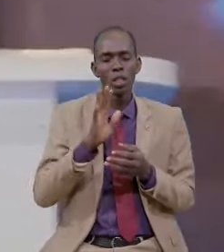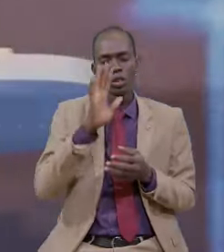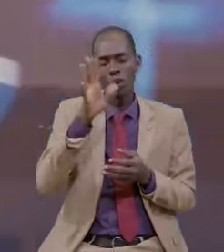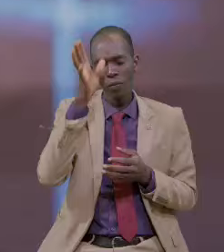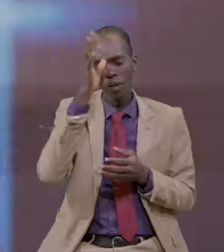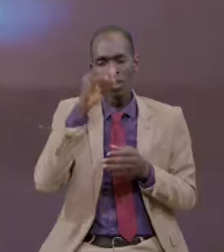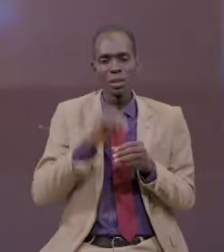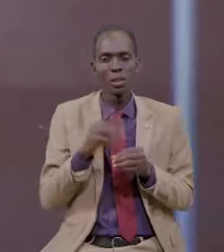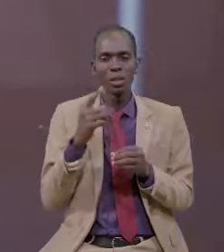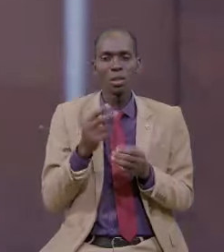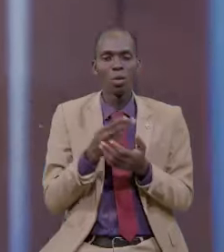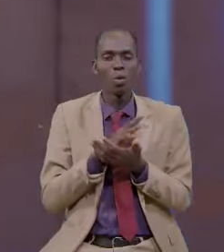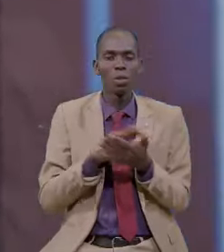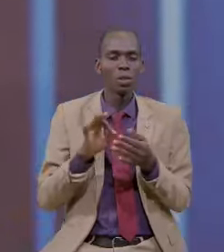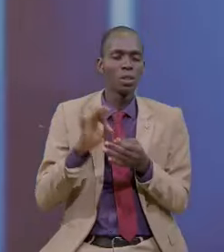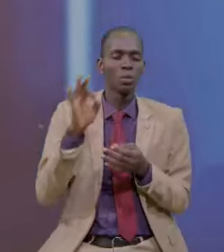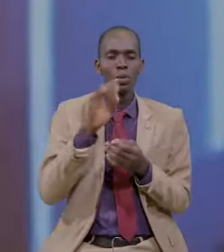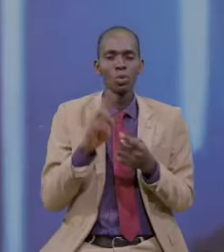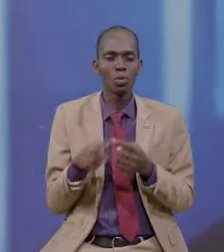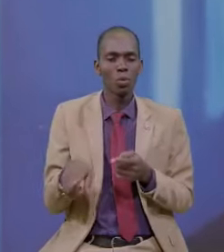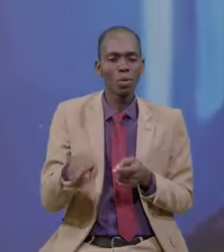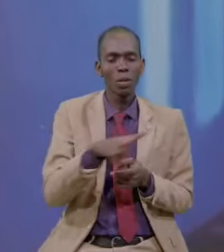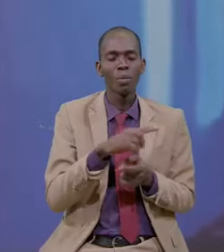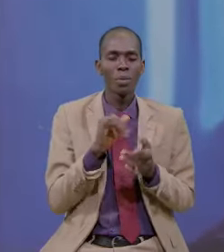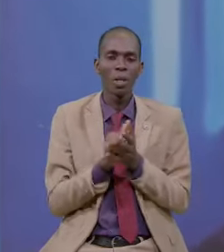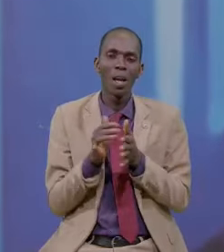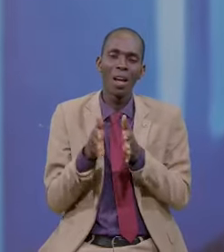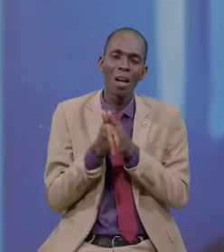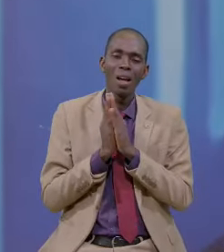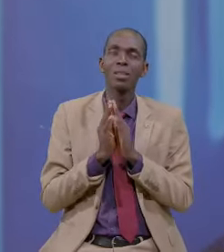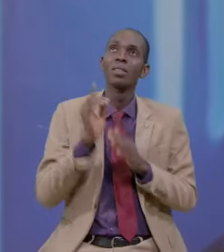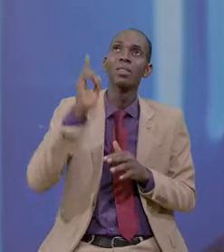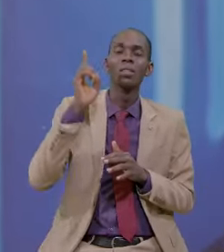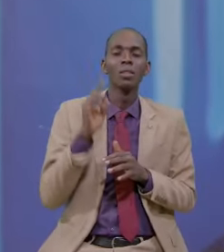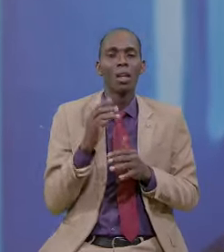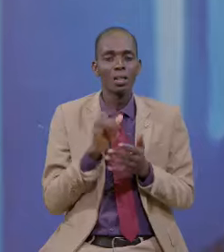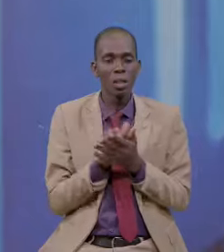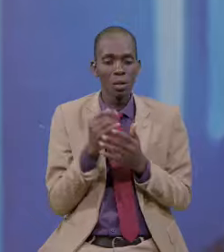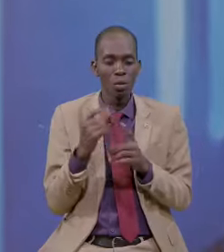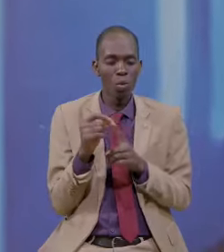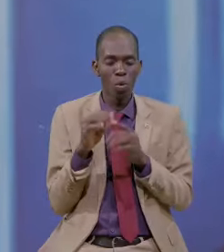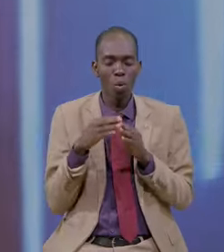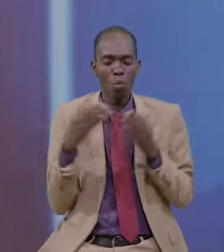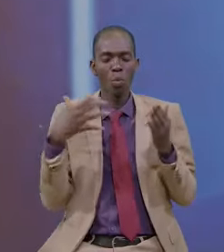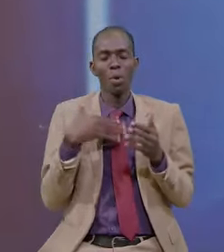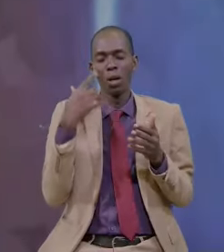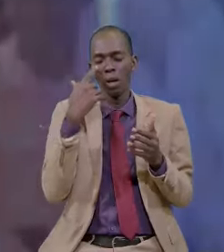Holy Ghost to them that ask him? It just opened my eyes, and the Holy Ghost